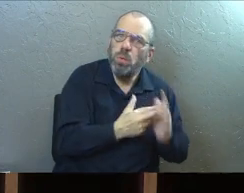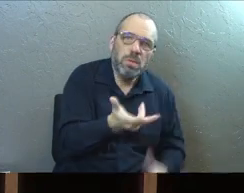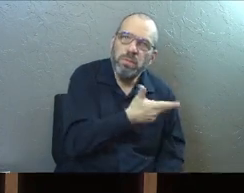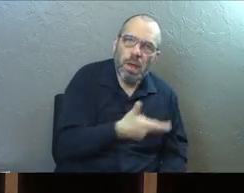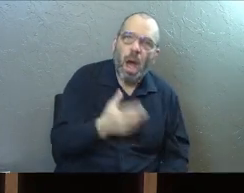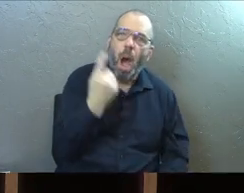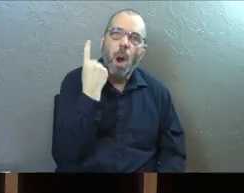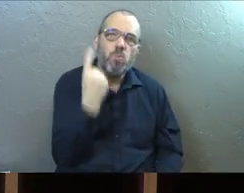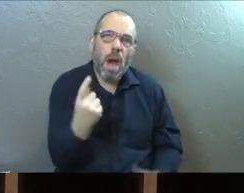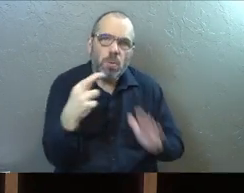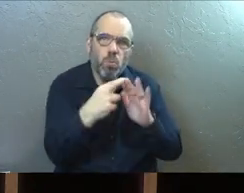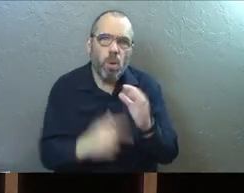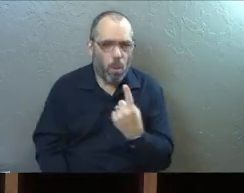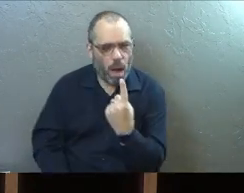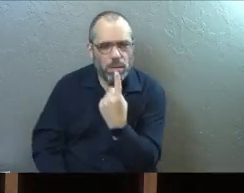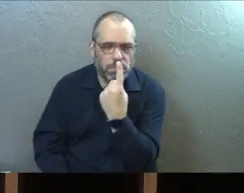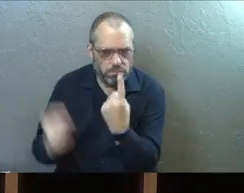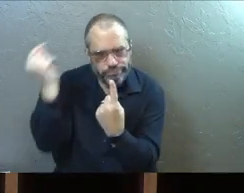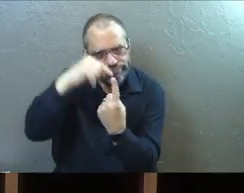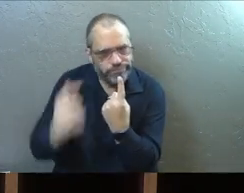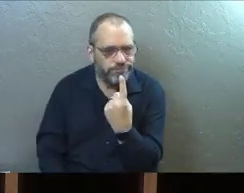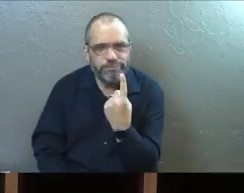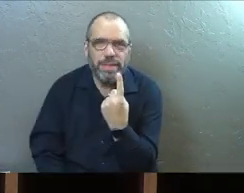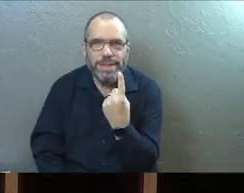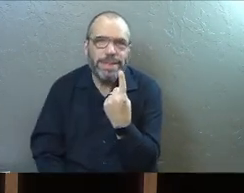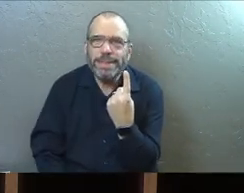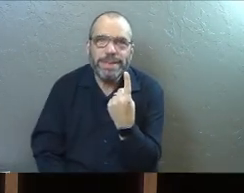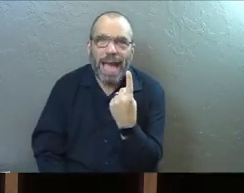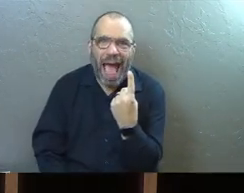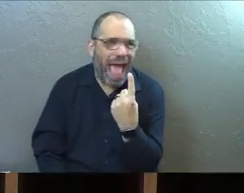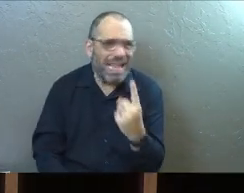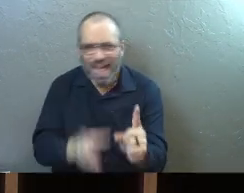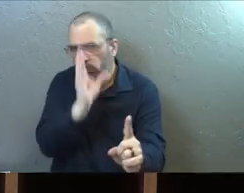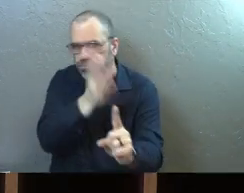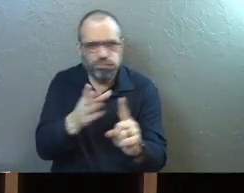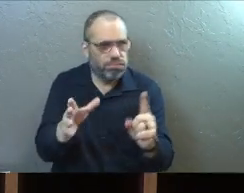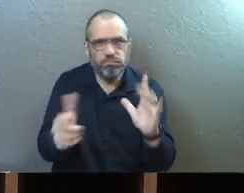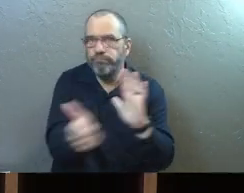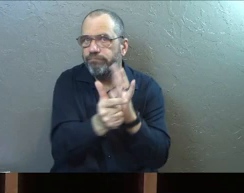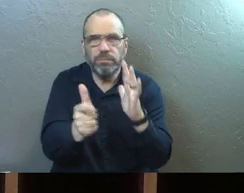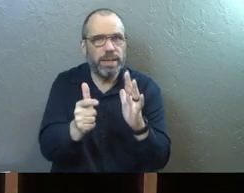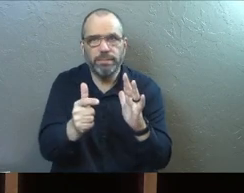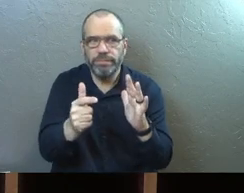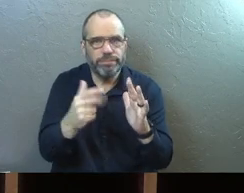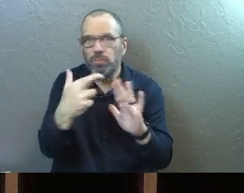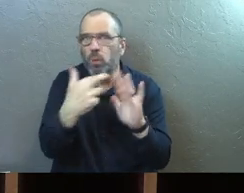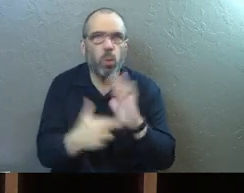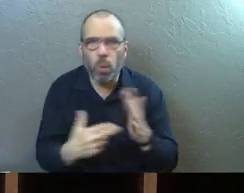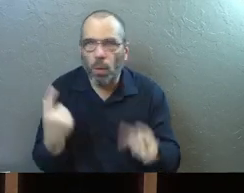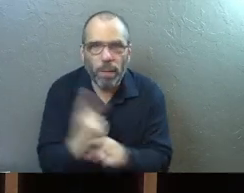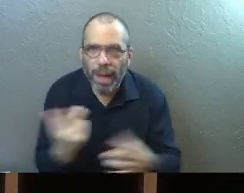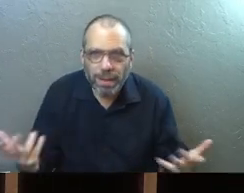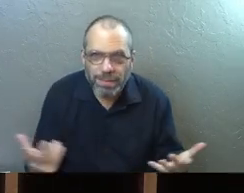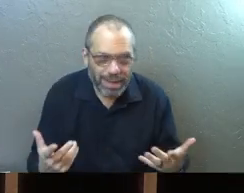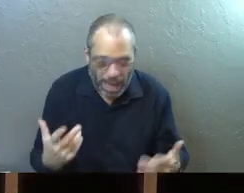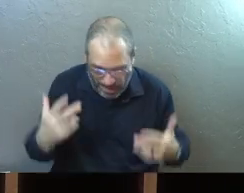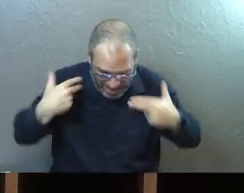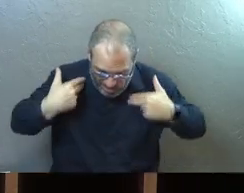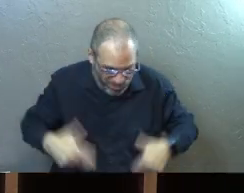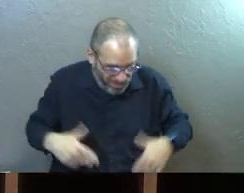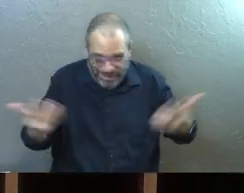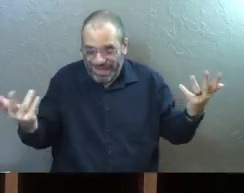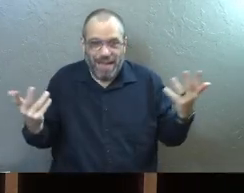them. There was just one rule. And it's like they sprinted toward it to break it, right? It's human